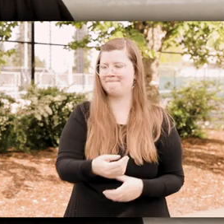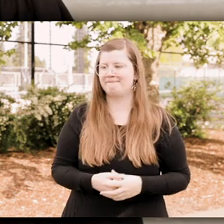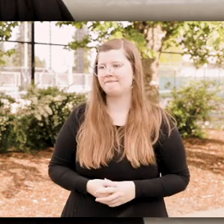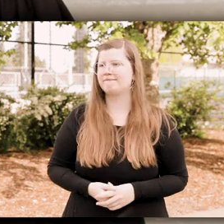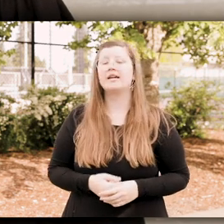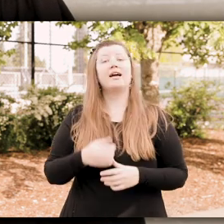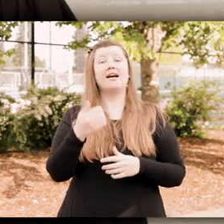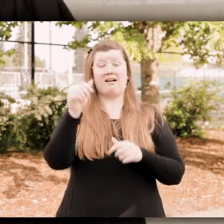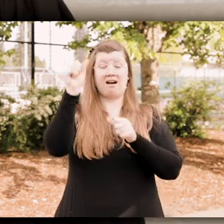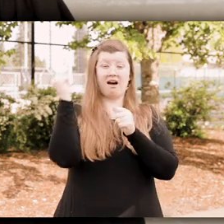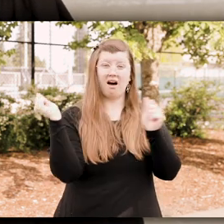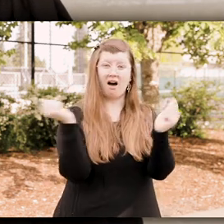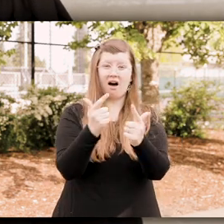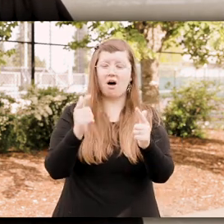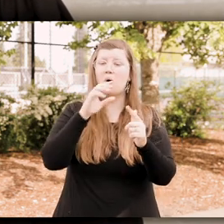times.